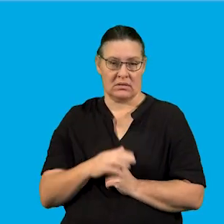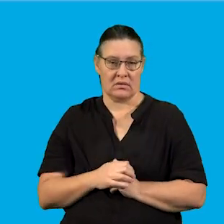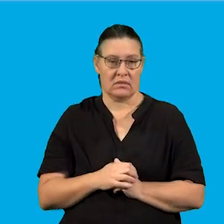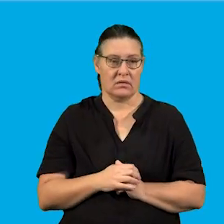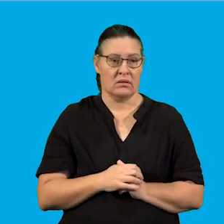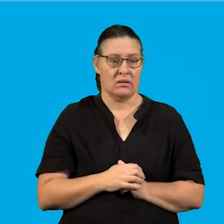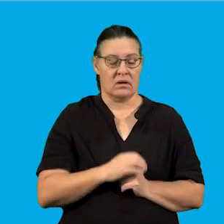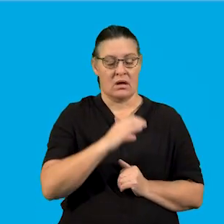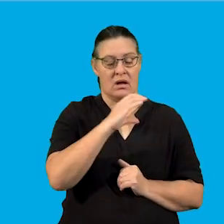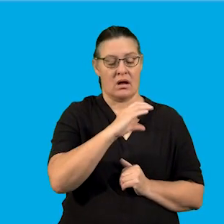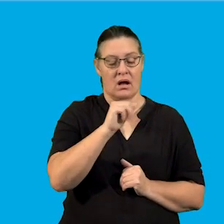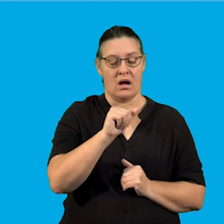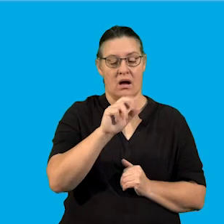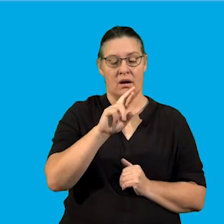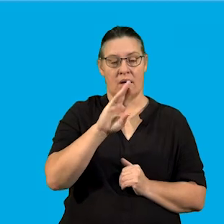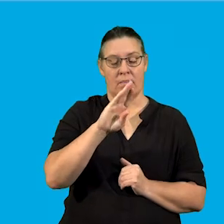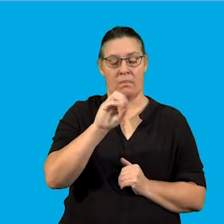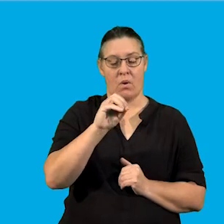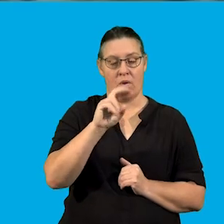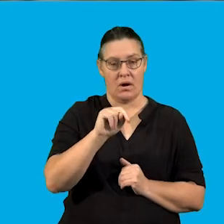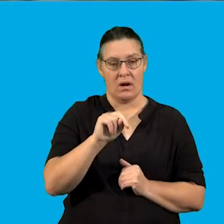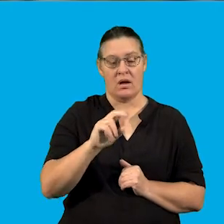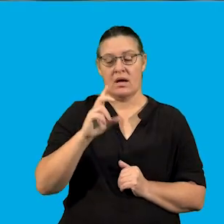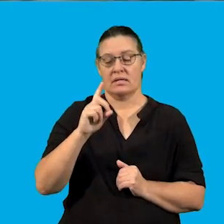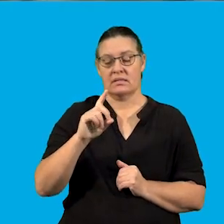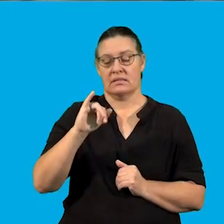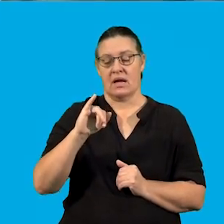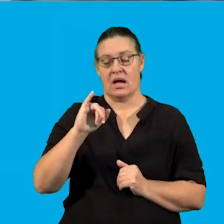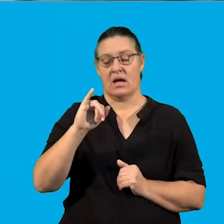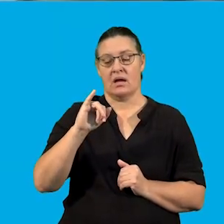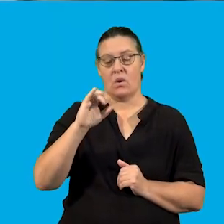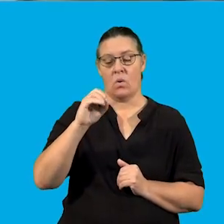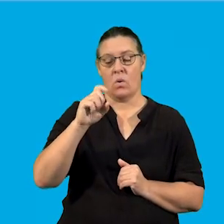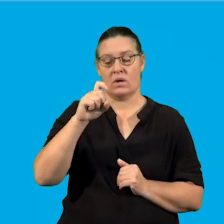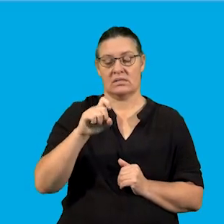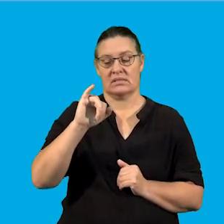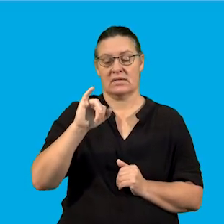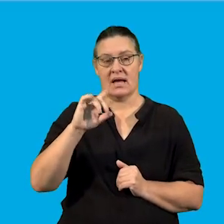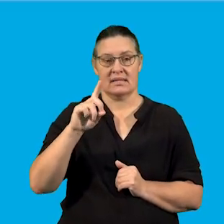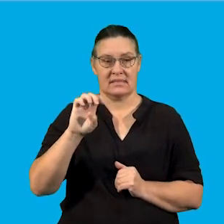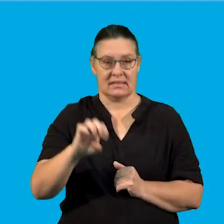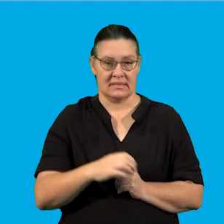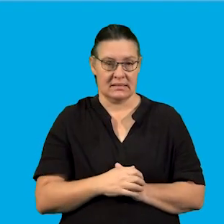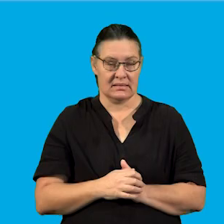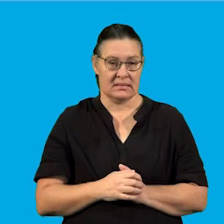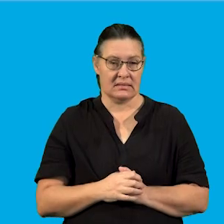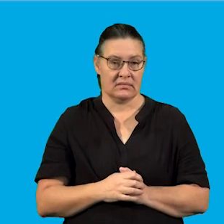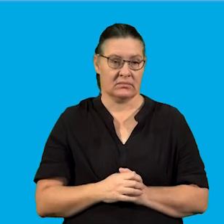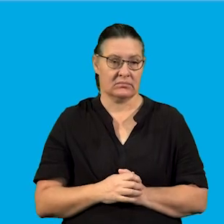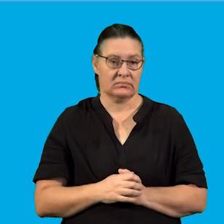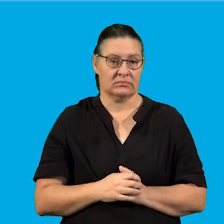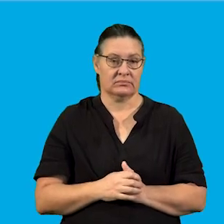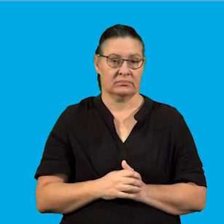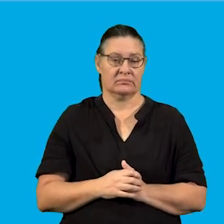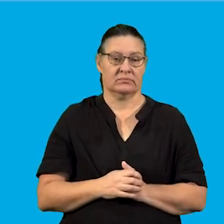oxygen. Remember, we're adding the prefix. So therefore, we'll start by writing the first one in